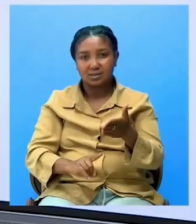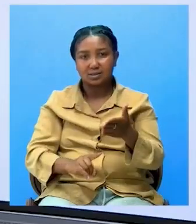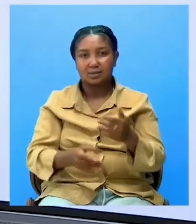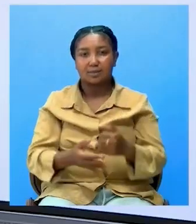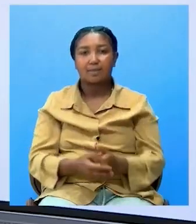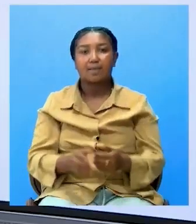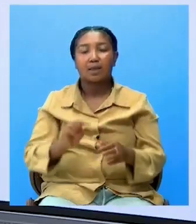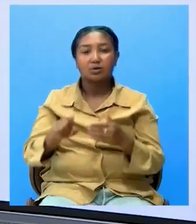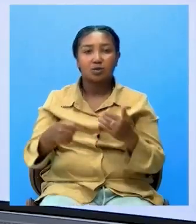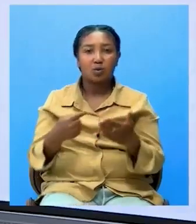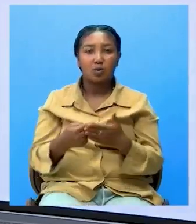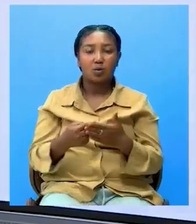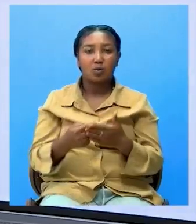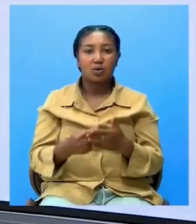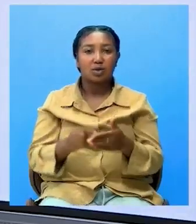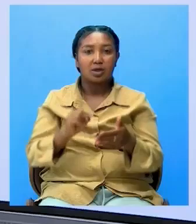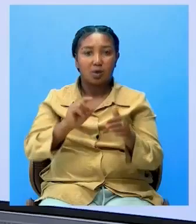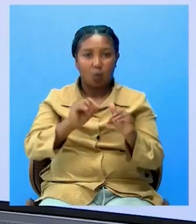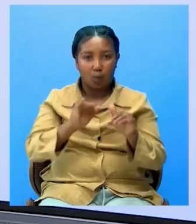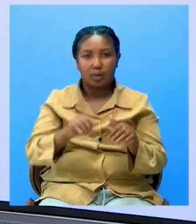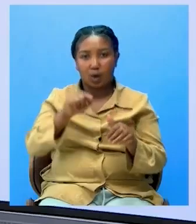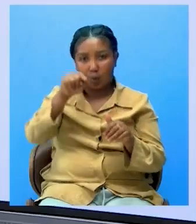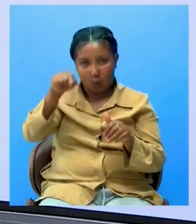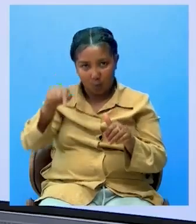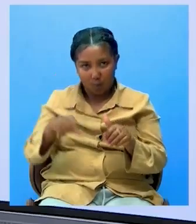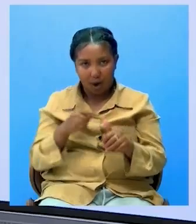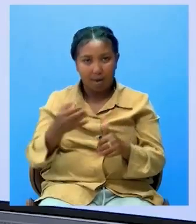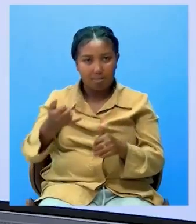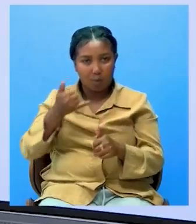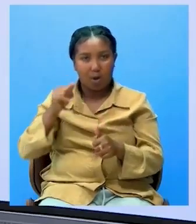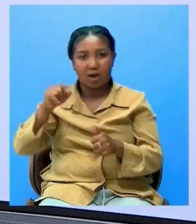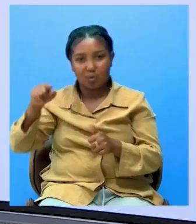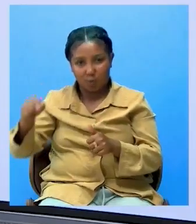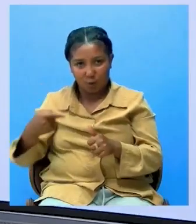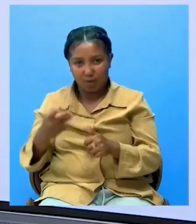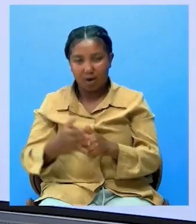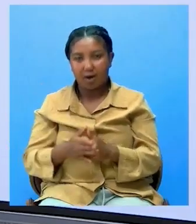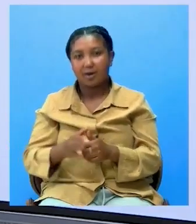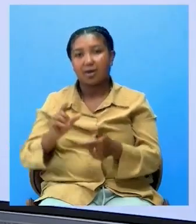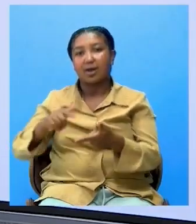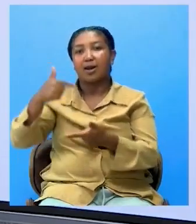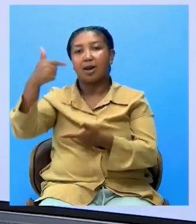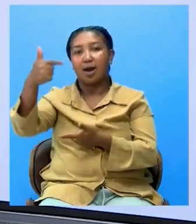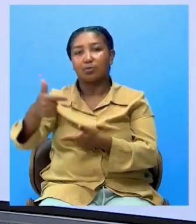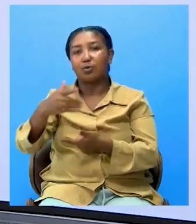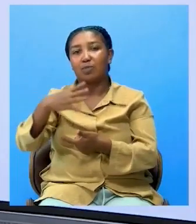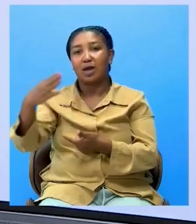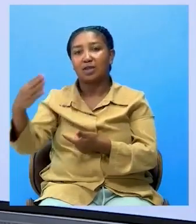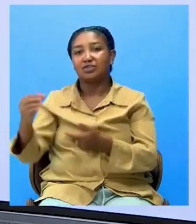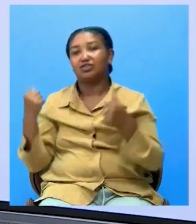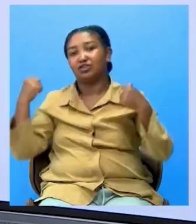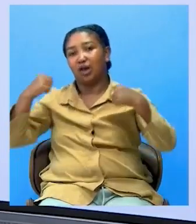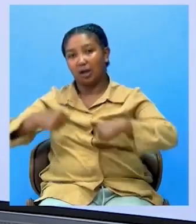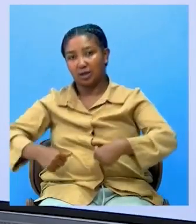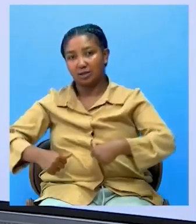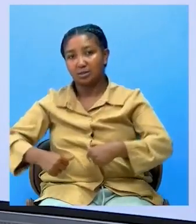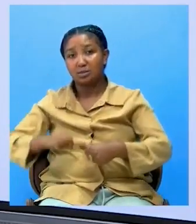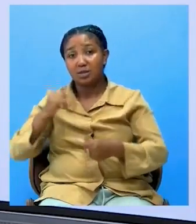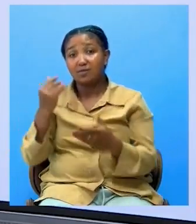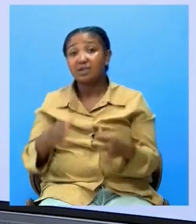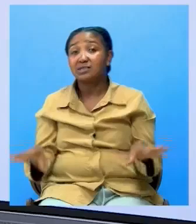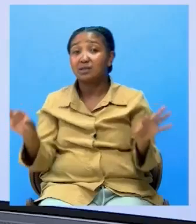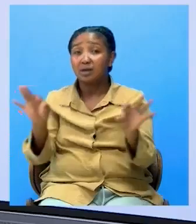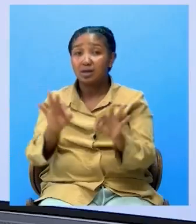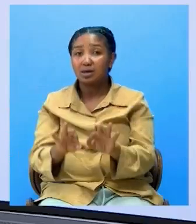order. So, computer, then comma, mobile, comma, laptop, and jacket. If